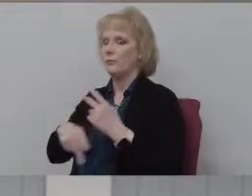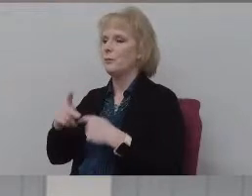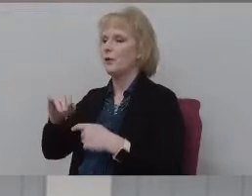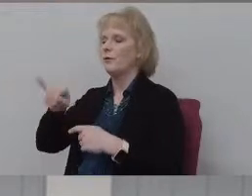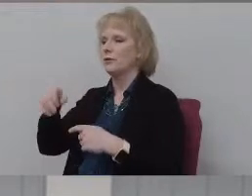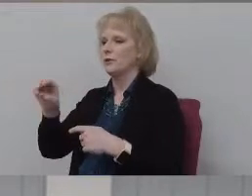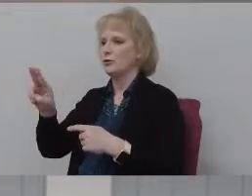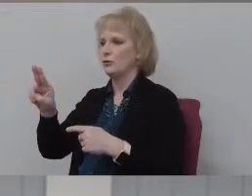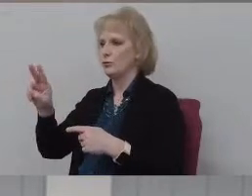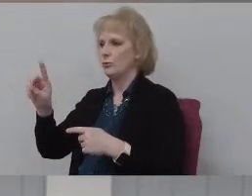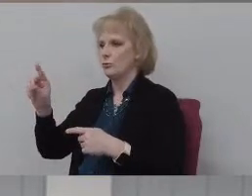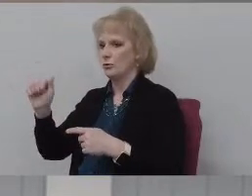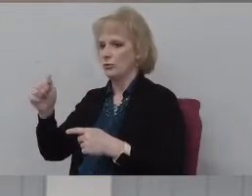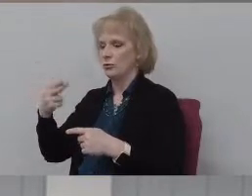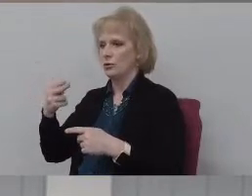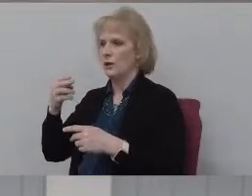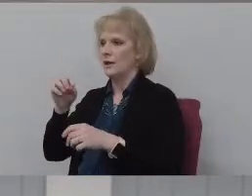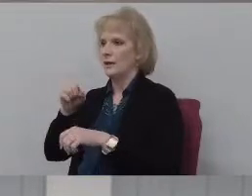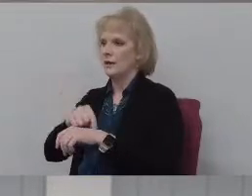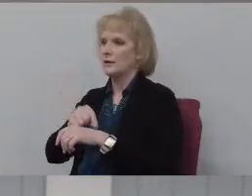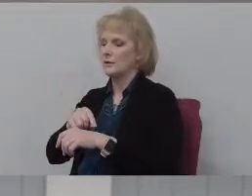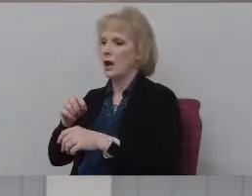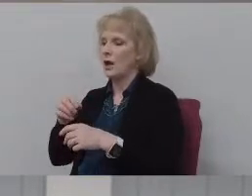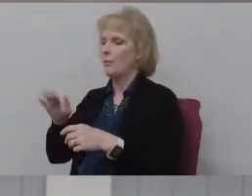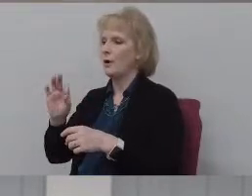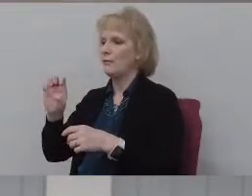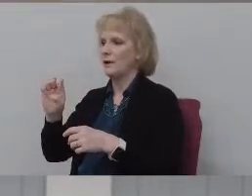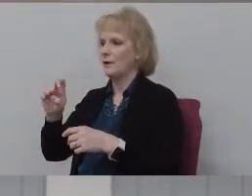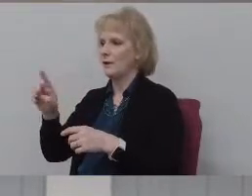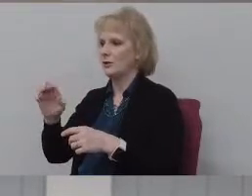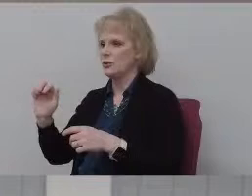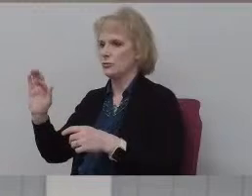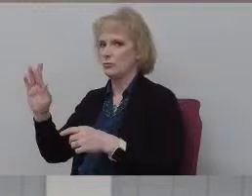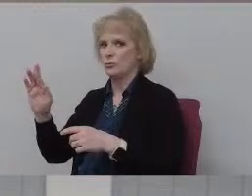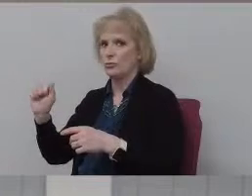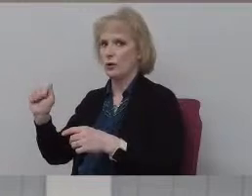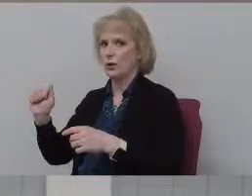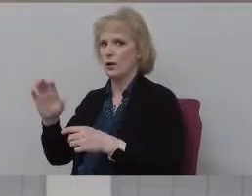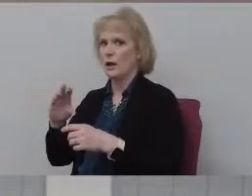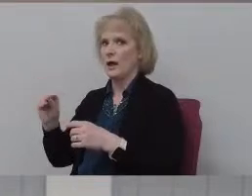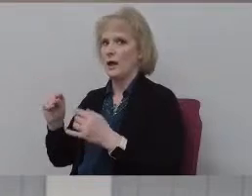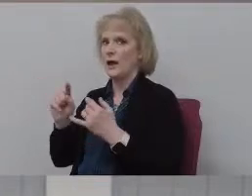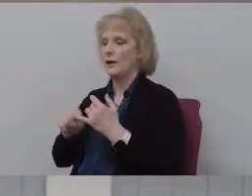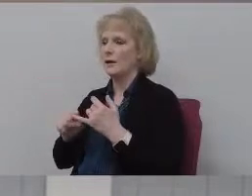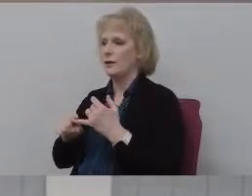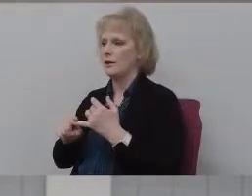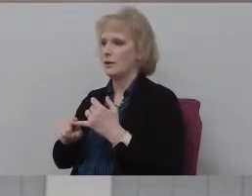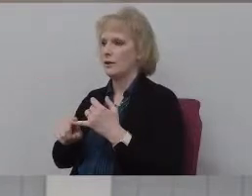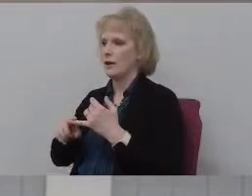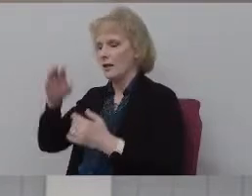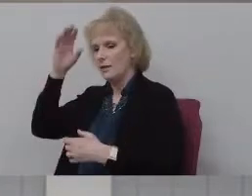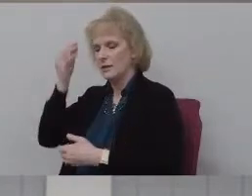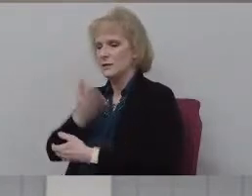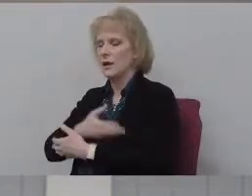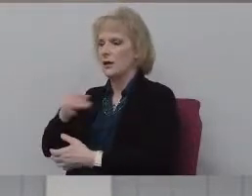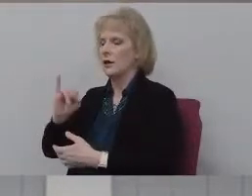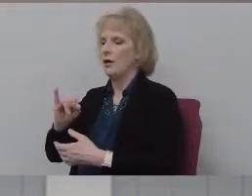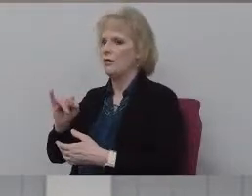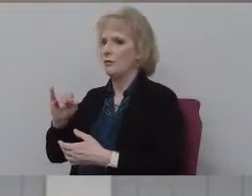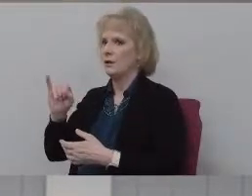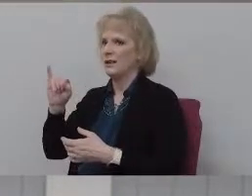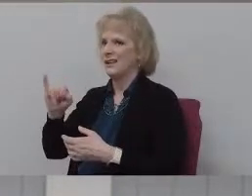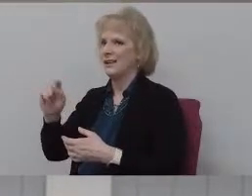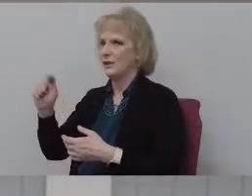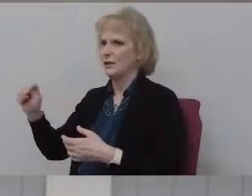in the days of Ezra the ready scribe. And finally, there's another Nathan who is the son of Ittai, and he is also in the tribe of